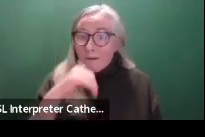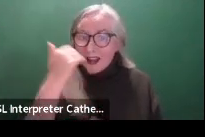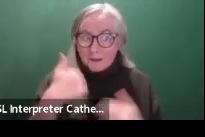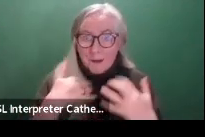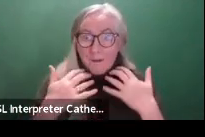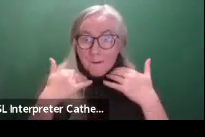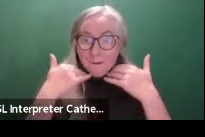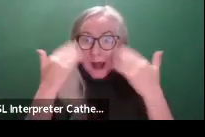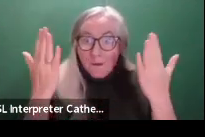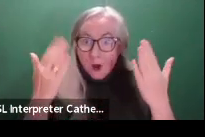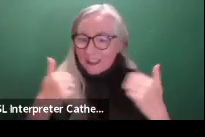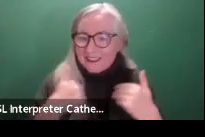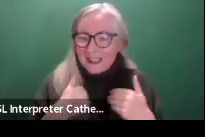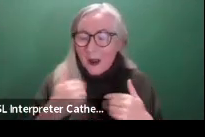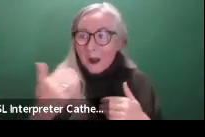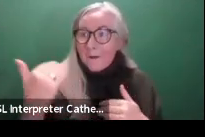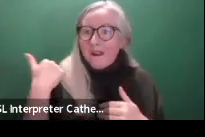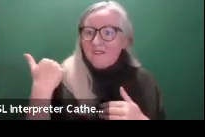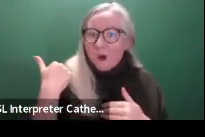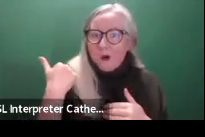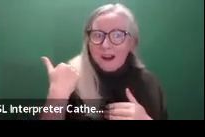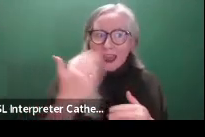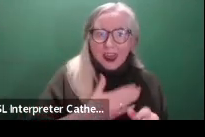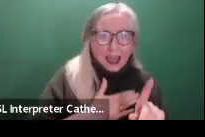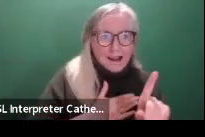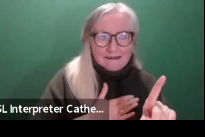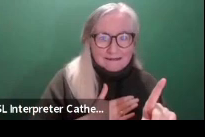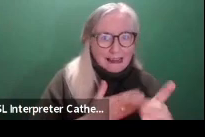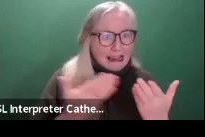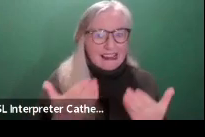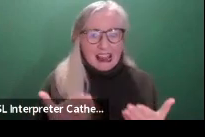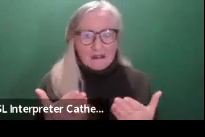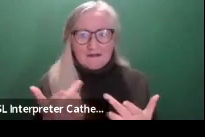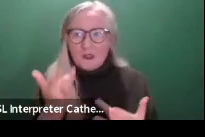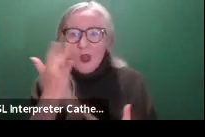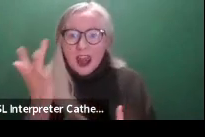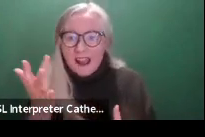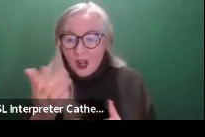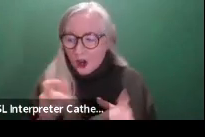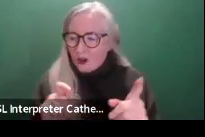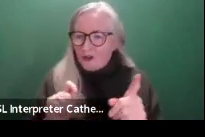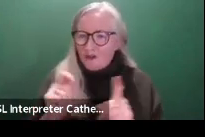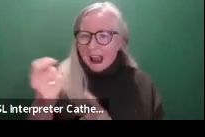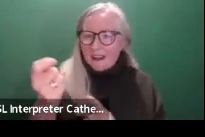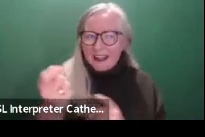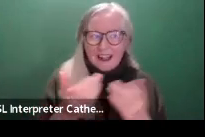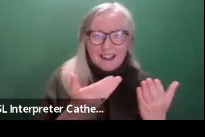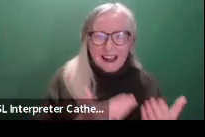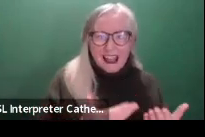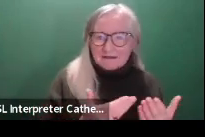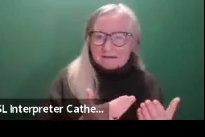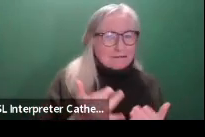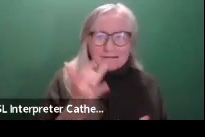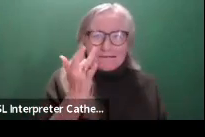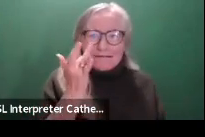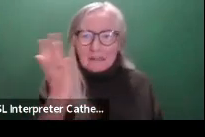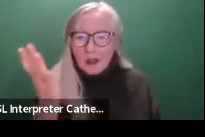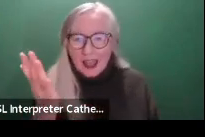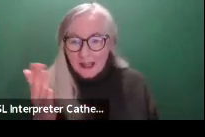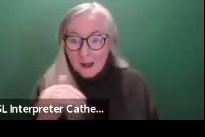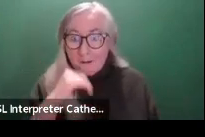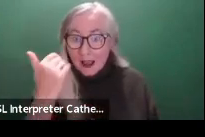lot of work that I used to enjoy doing. I don't really enjoy traveling as much anymore, just because I find